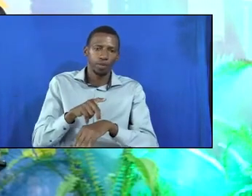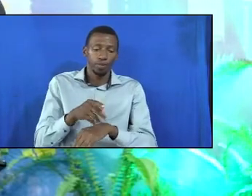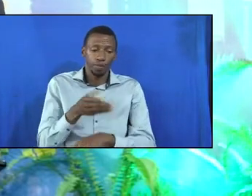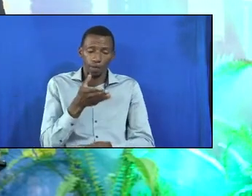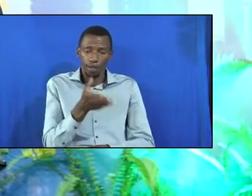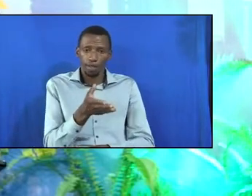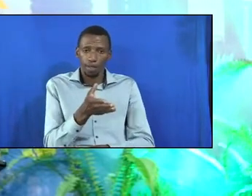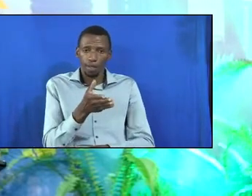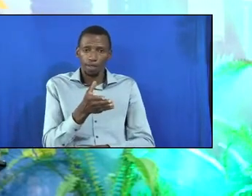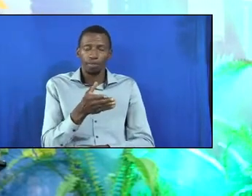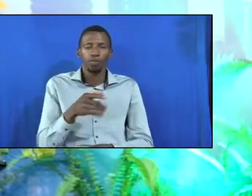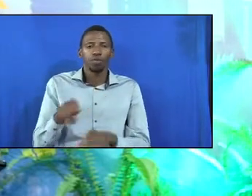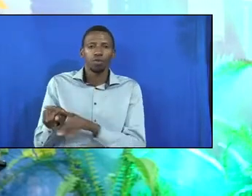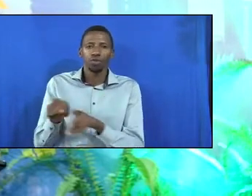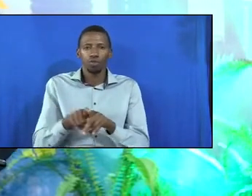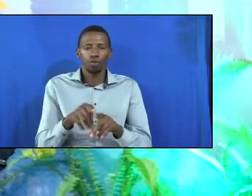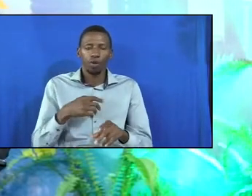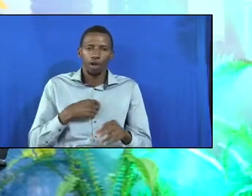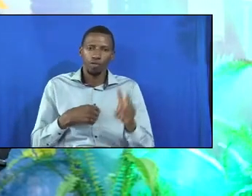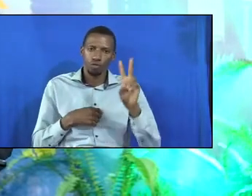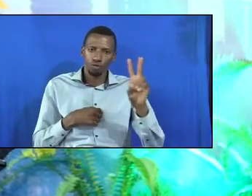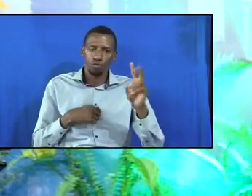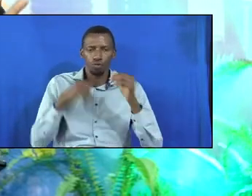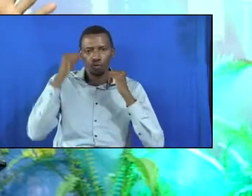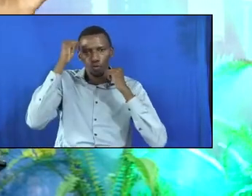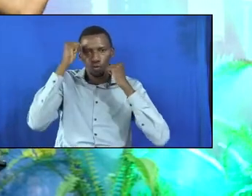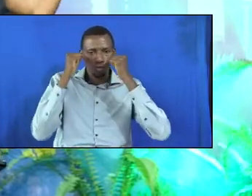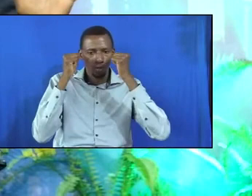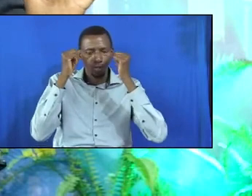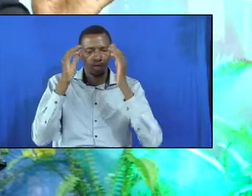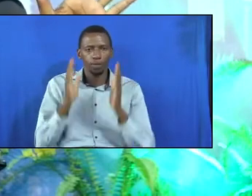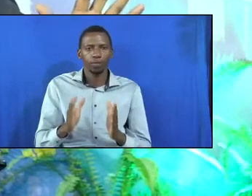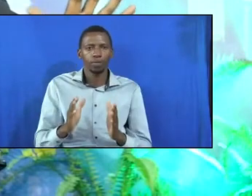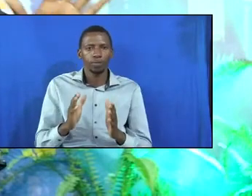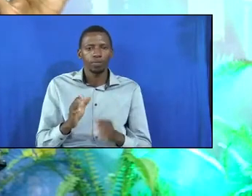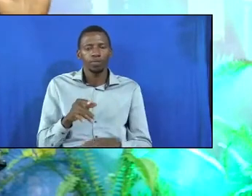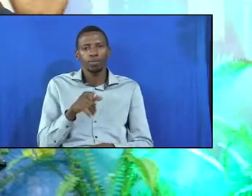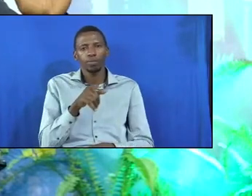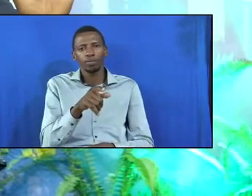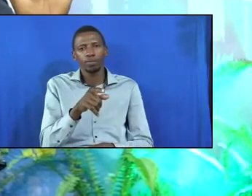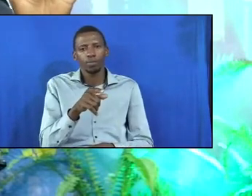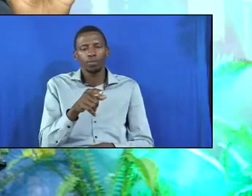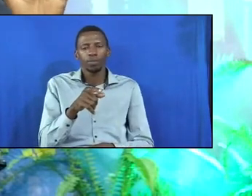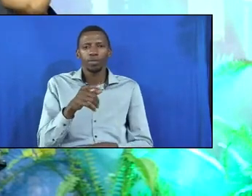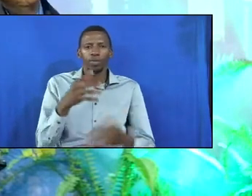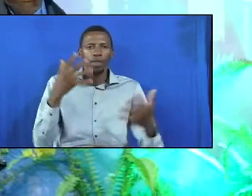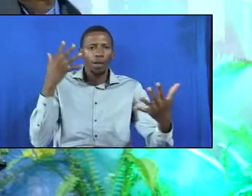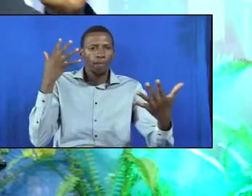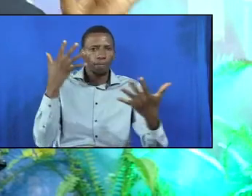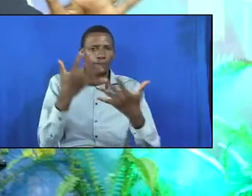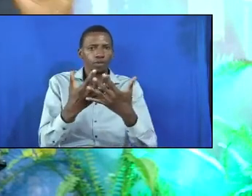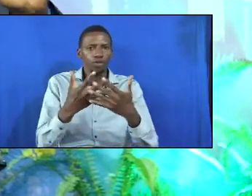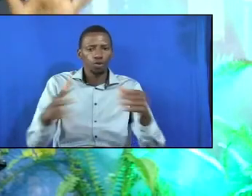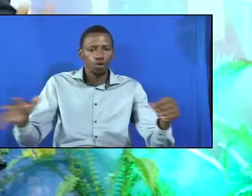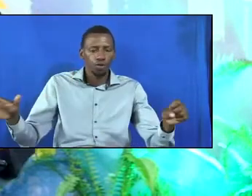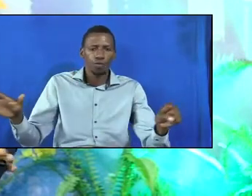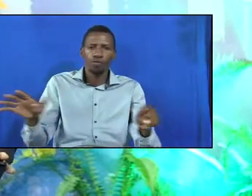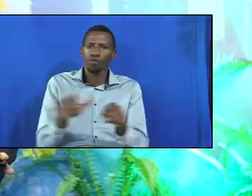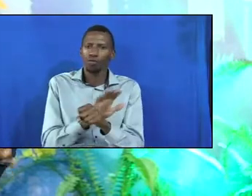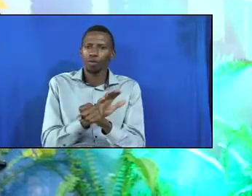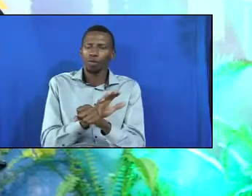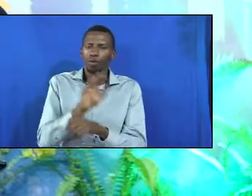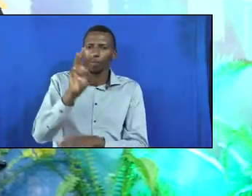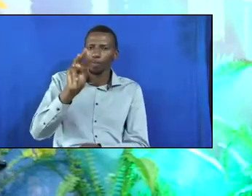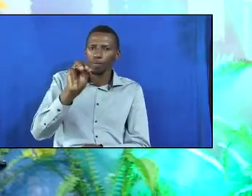squad, we also had two soldiers. This was actually not just a maximum prison. It was more than a maximum